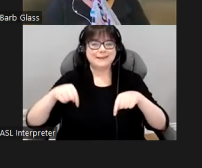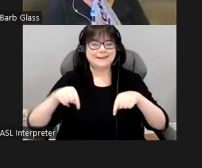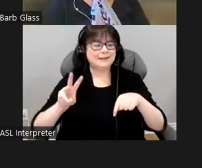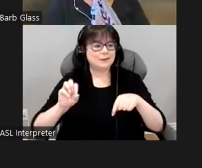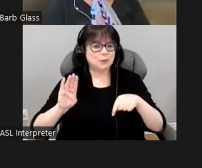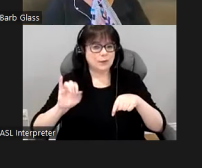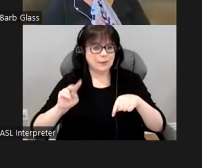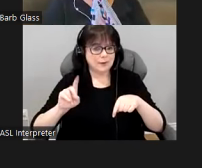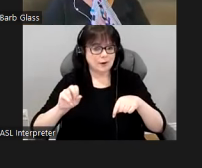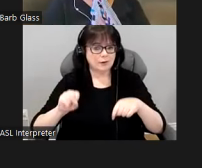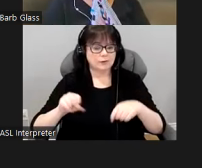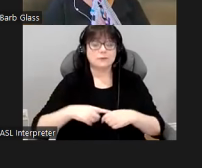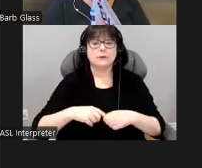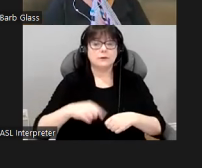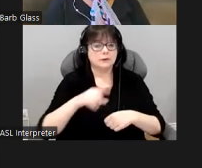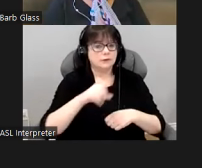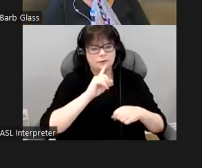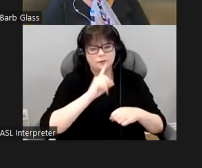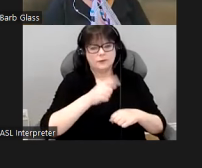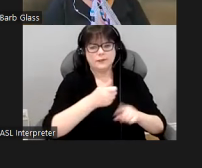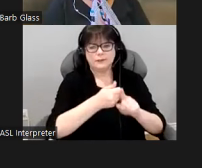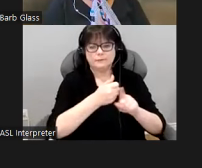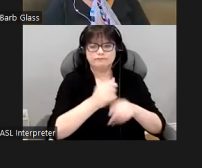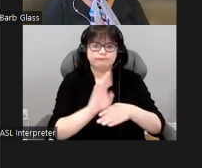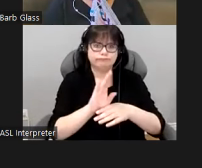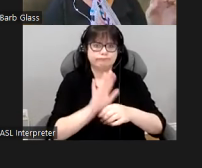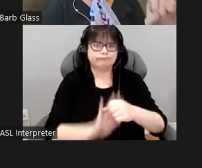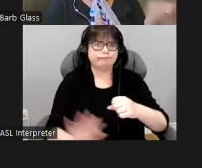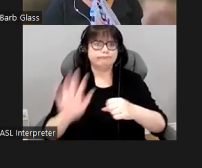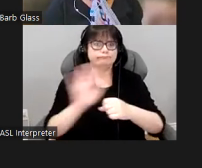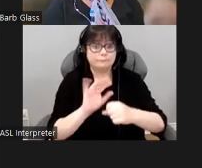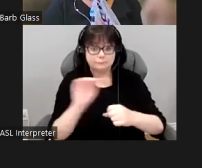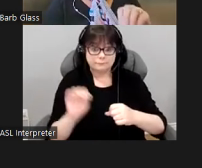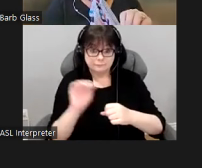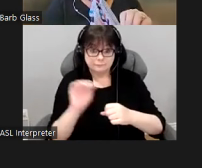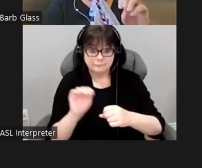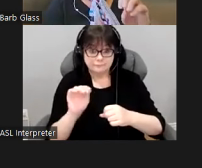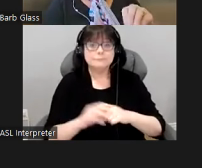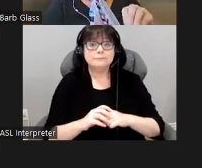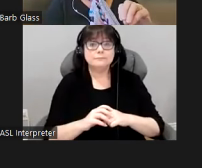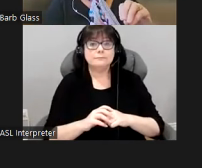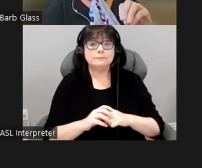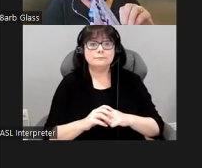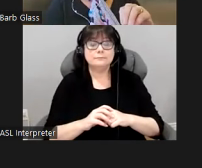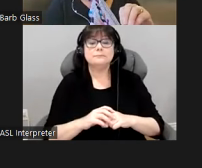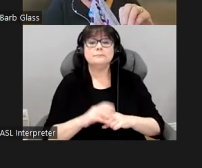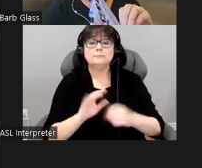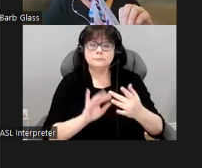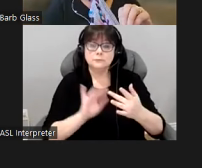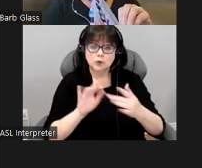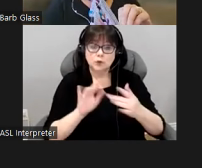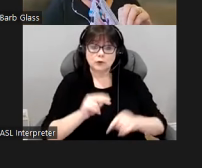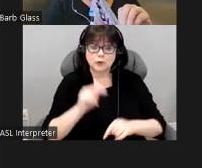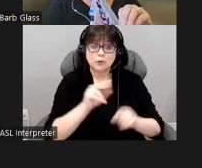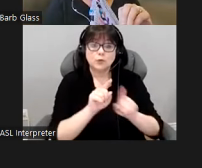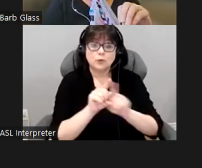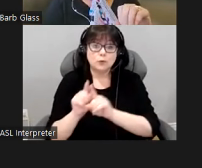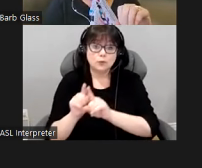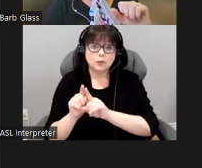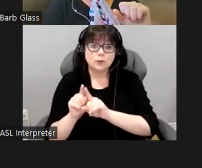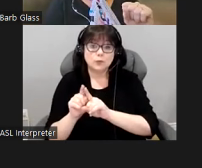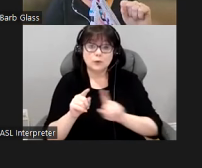well across their many locations in the province. But Contact North is also the support organization